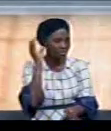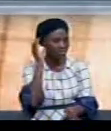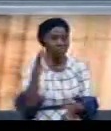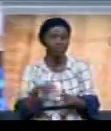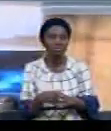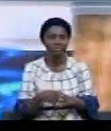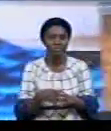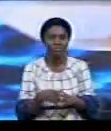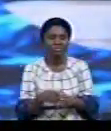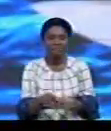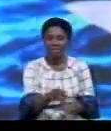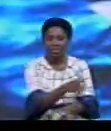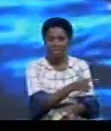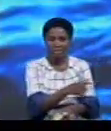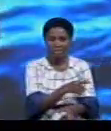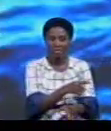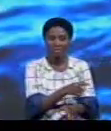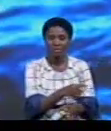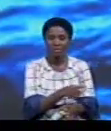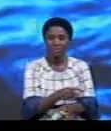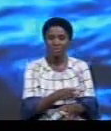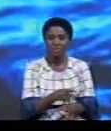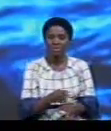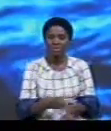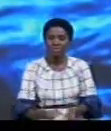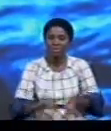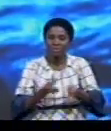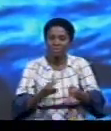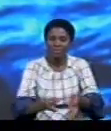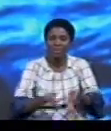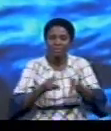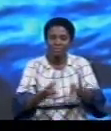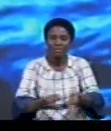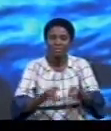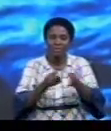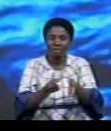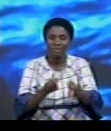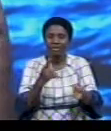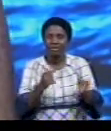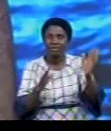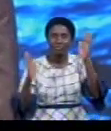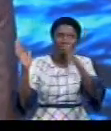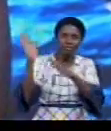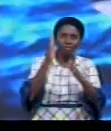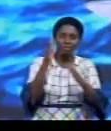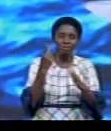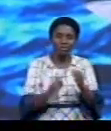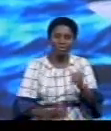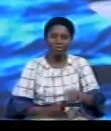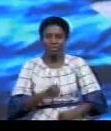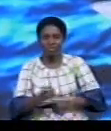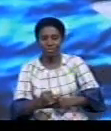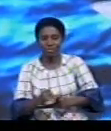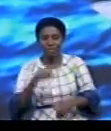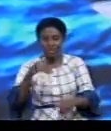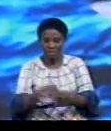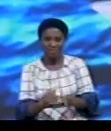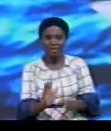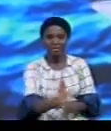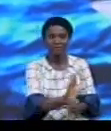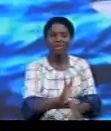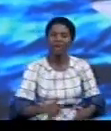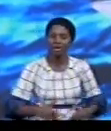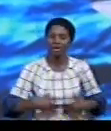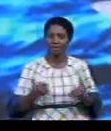delayed the storm, the suffering in their lives. The Lord wanted them to